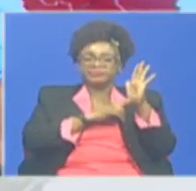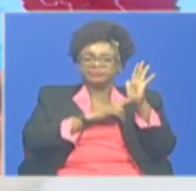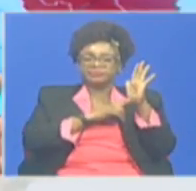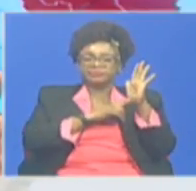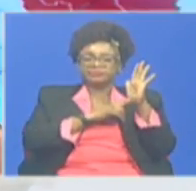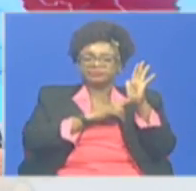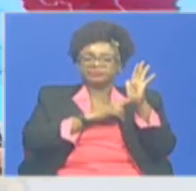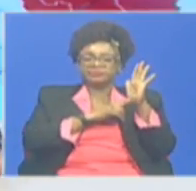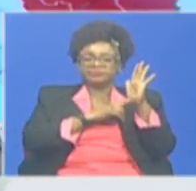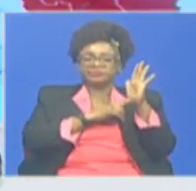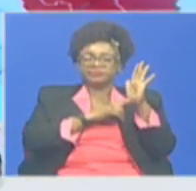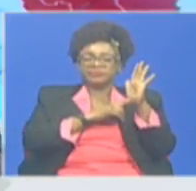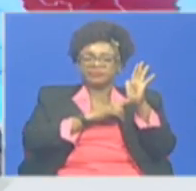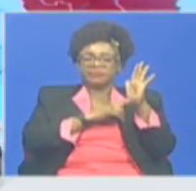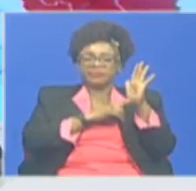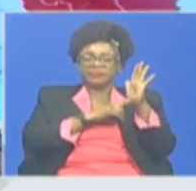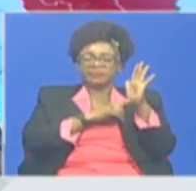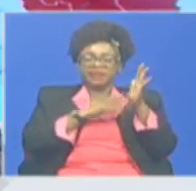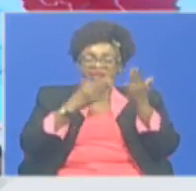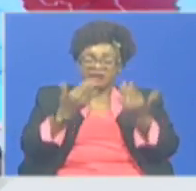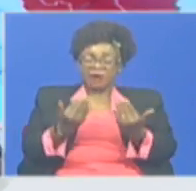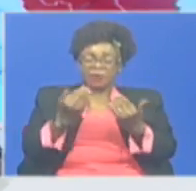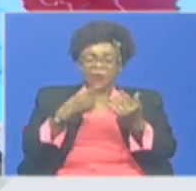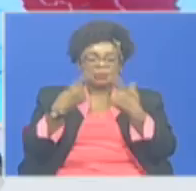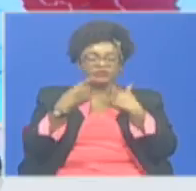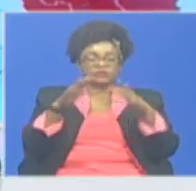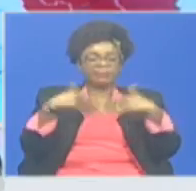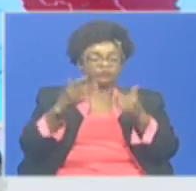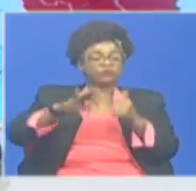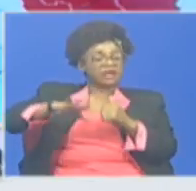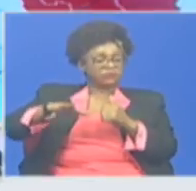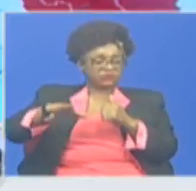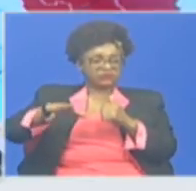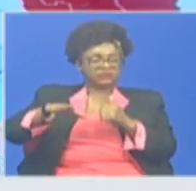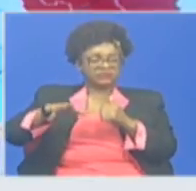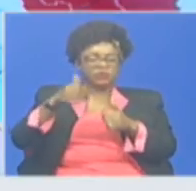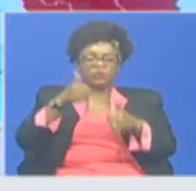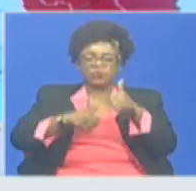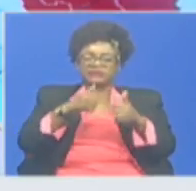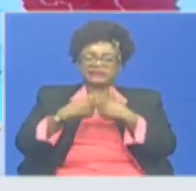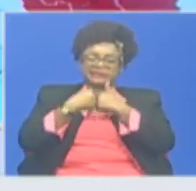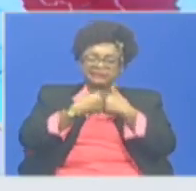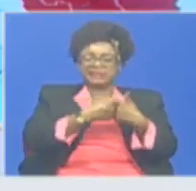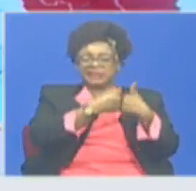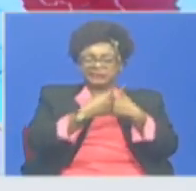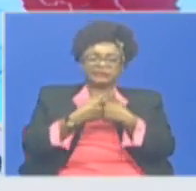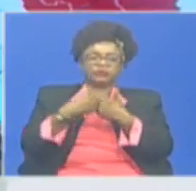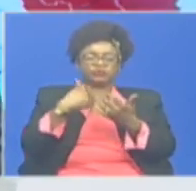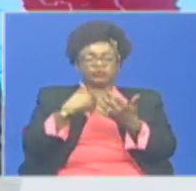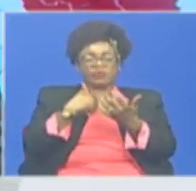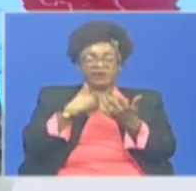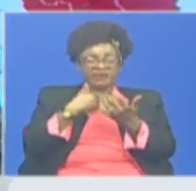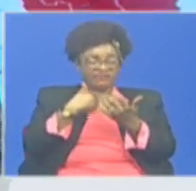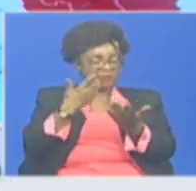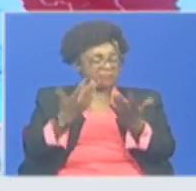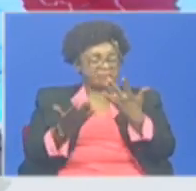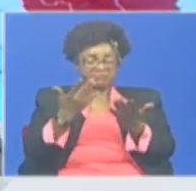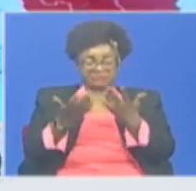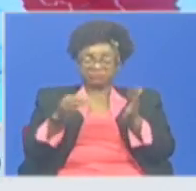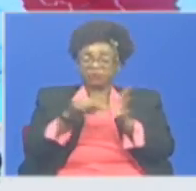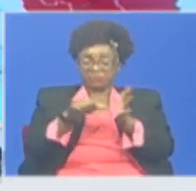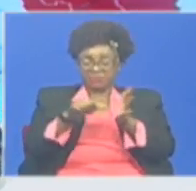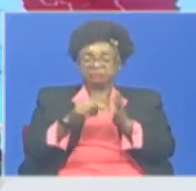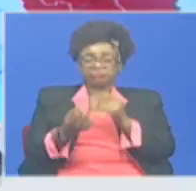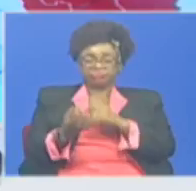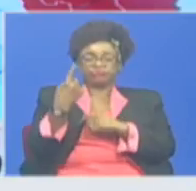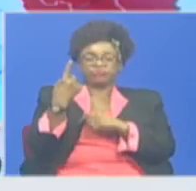talk about counties across the country which are still scrambling to prepare for a potential COVID-19 outbreak. Now, Mombasa trades